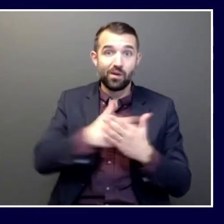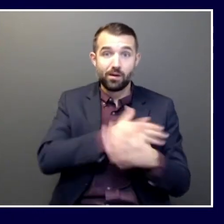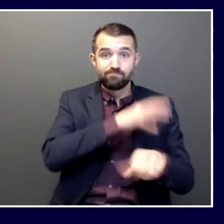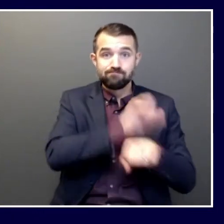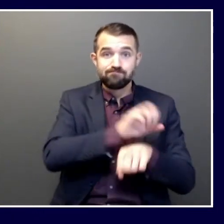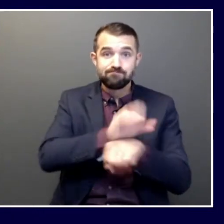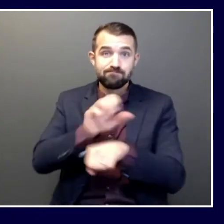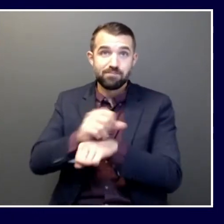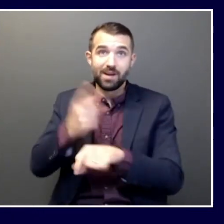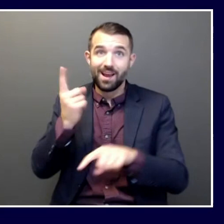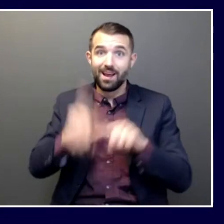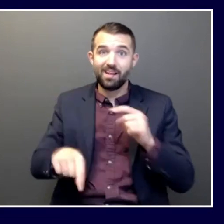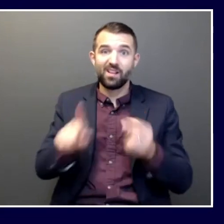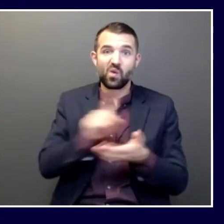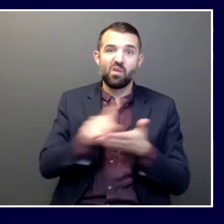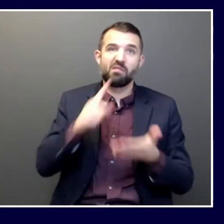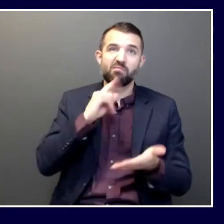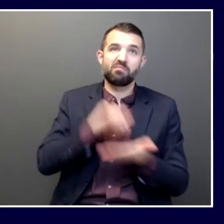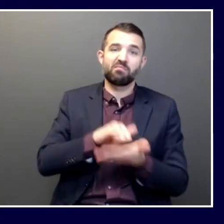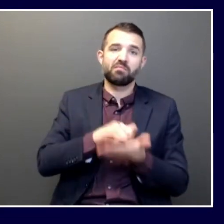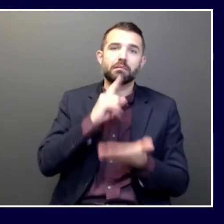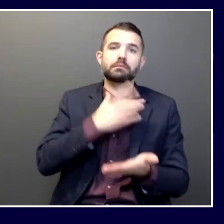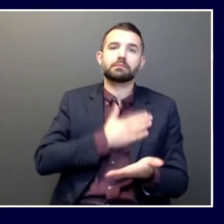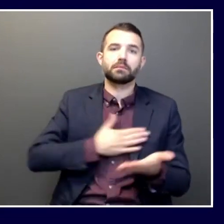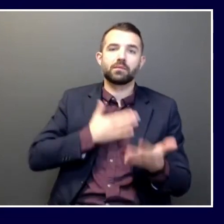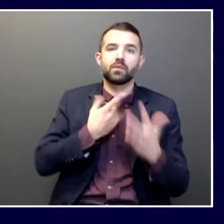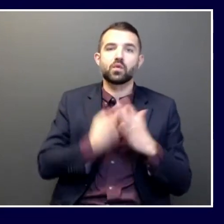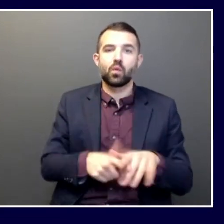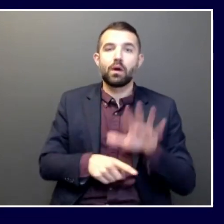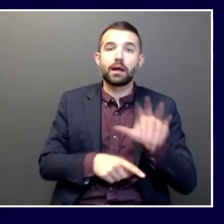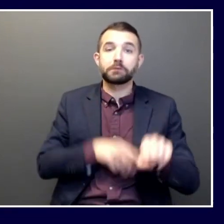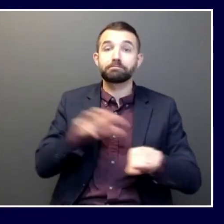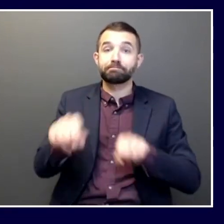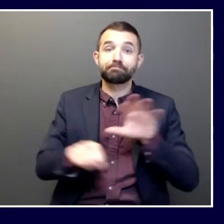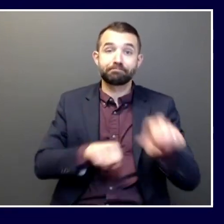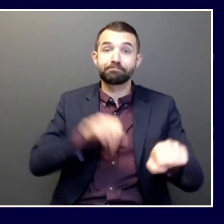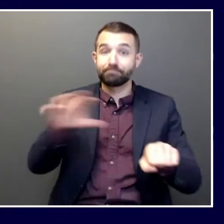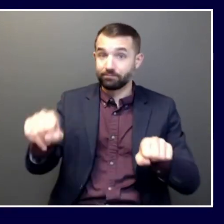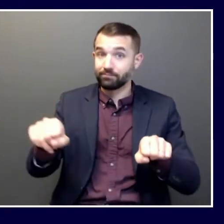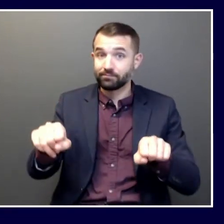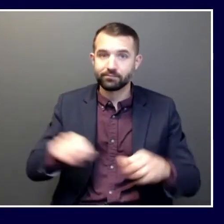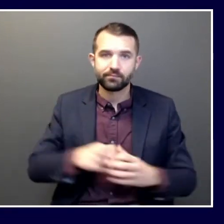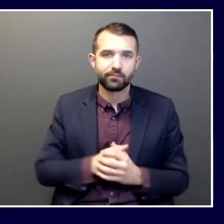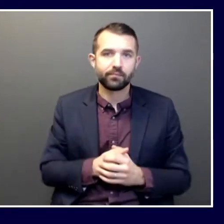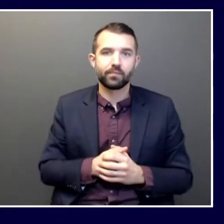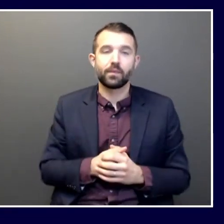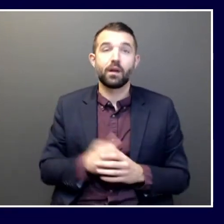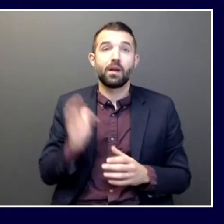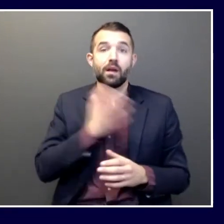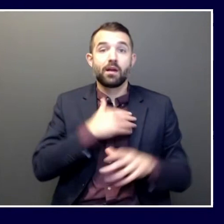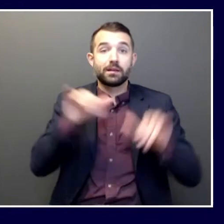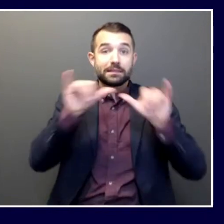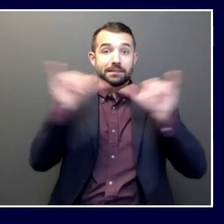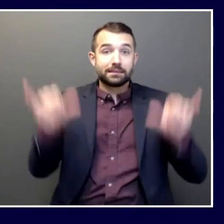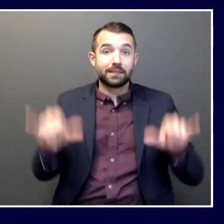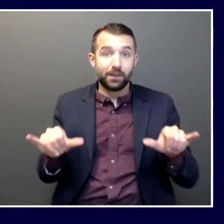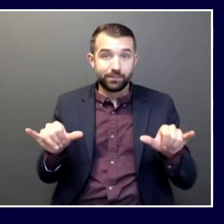time. So given what we can do and what our system is well prepped to do, we still will have plenty of